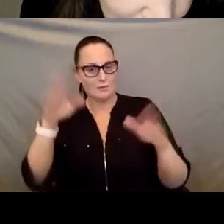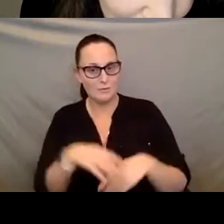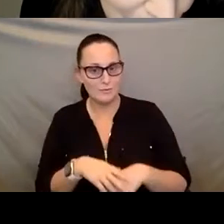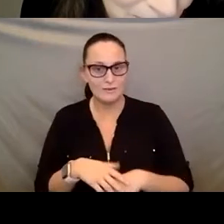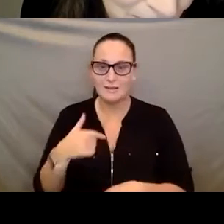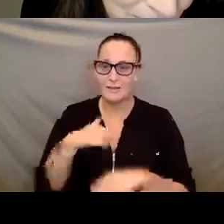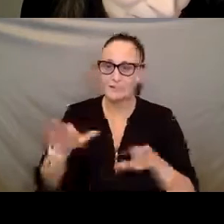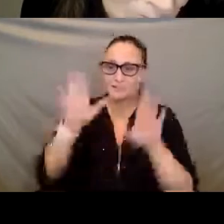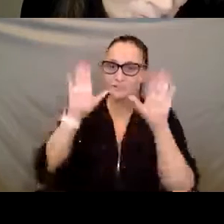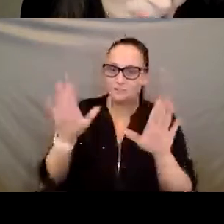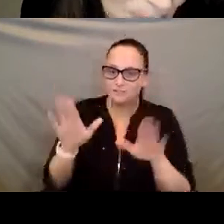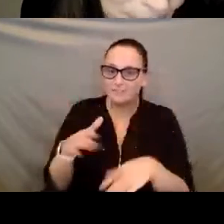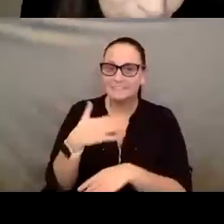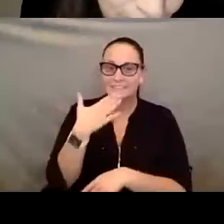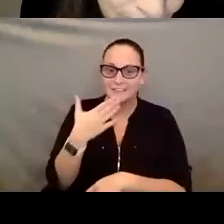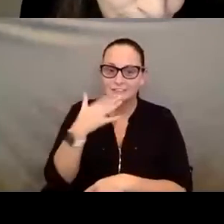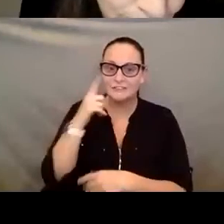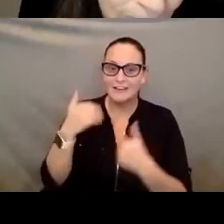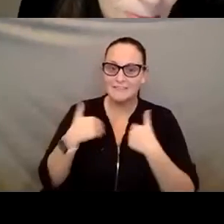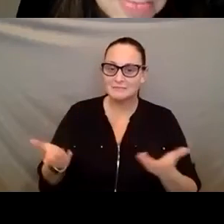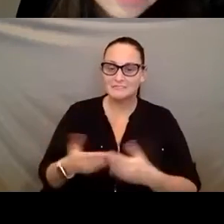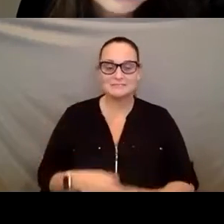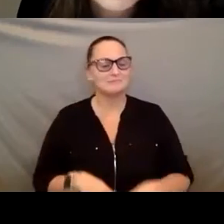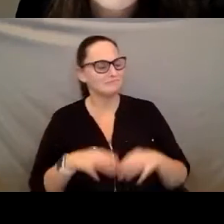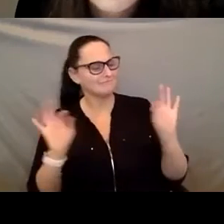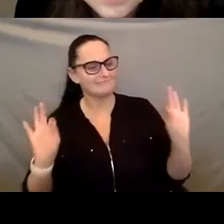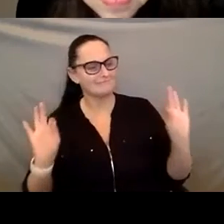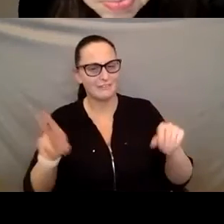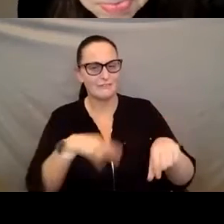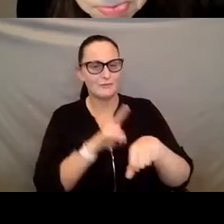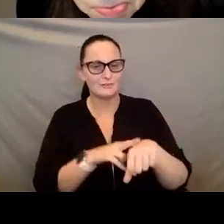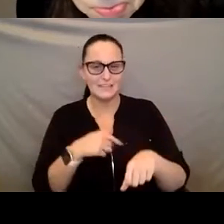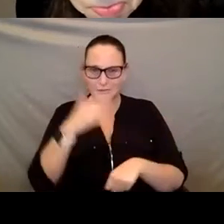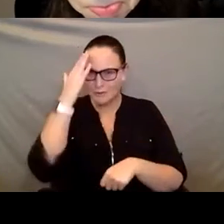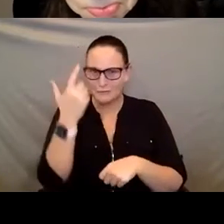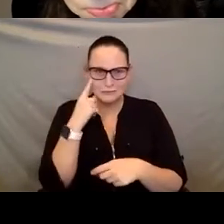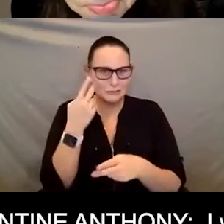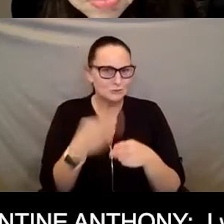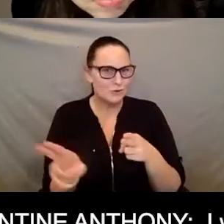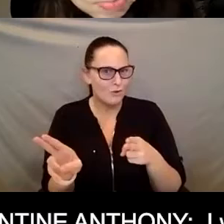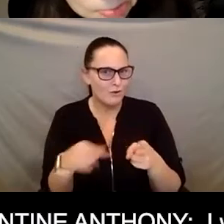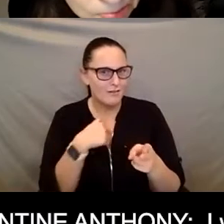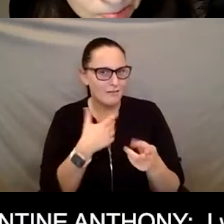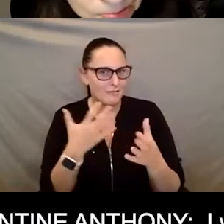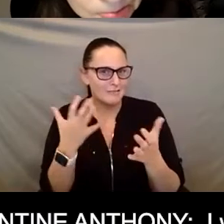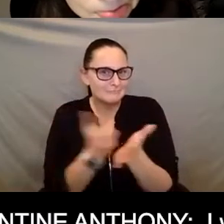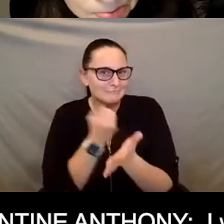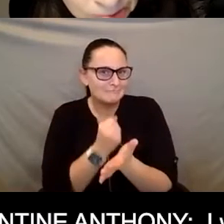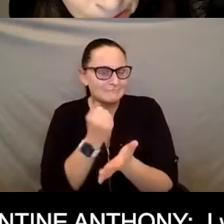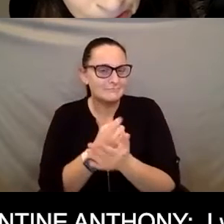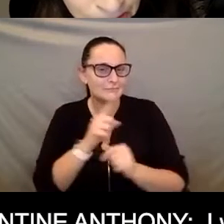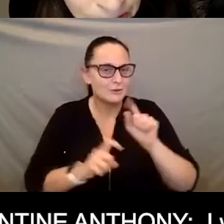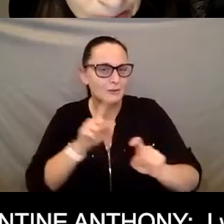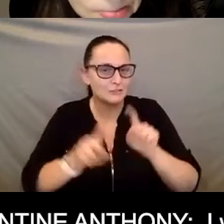I'm doing great, Constantine. Thanks for having me. Of course, of course. I know we only have you for a little bit, so I wanted to get some